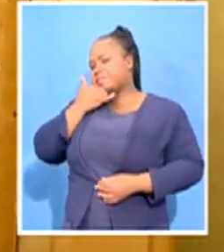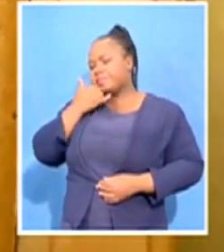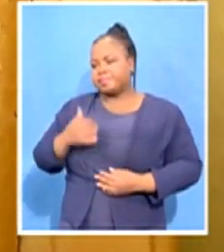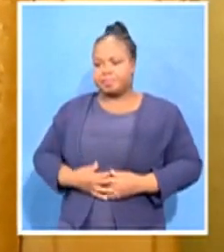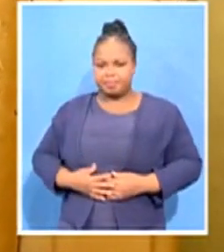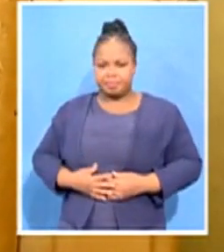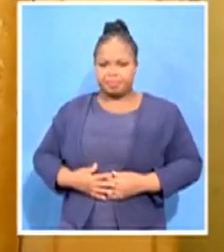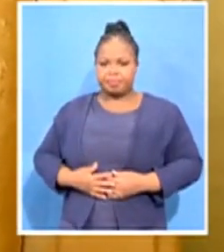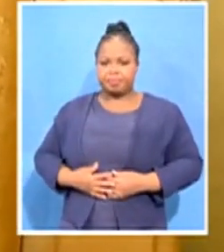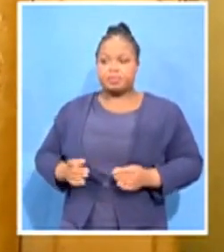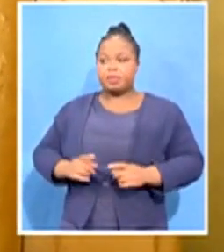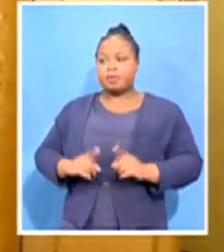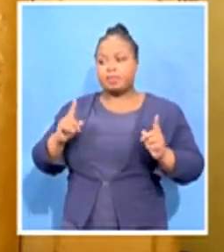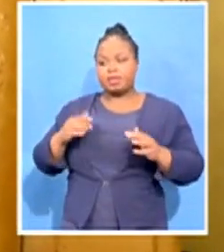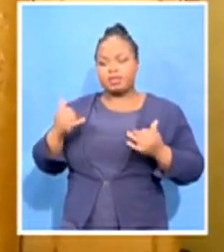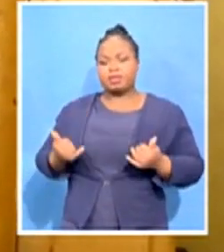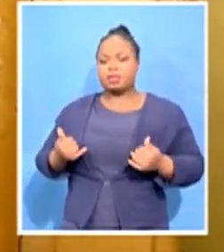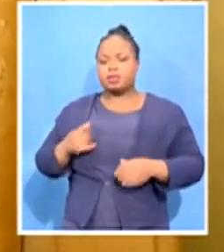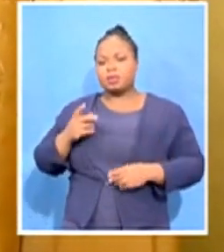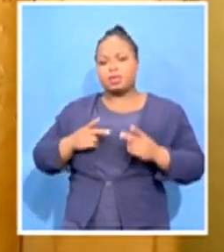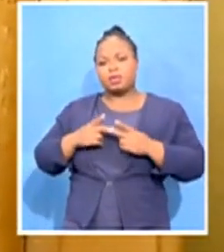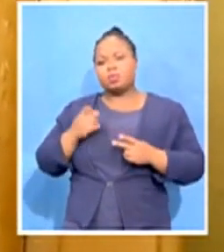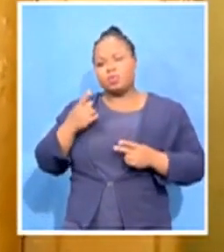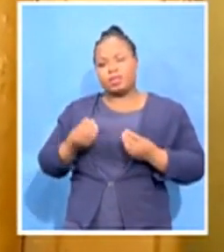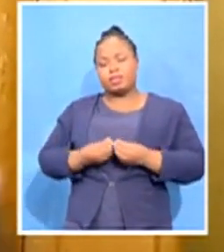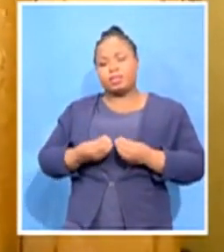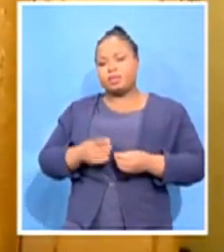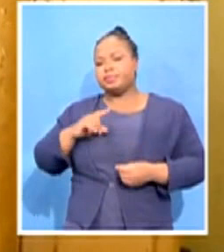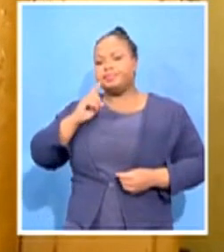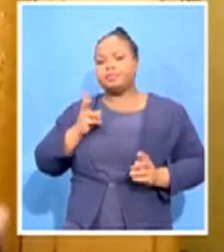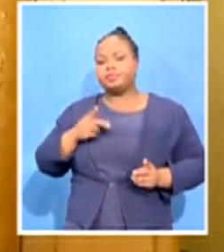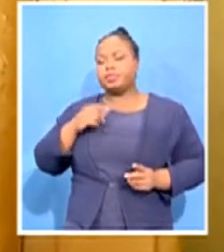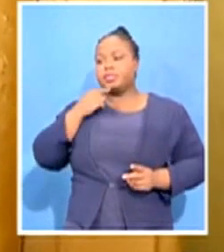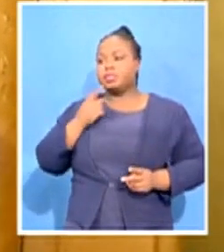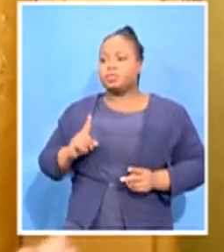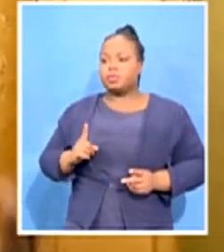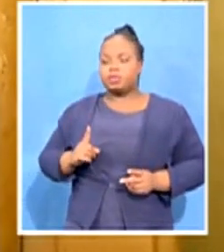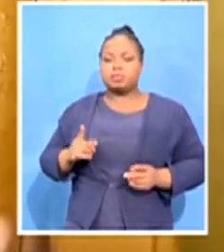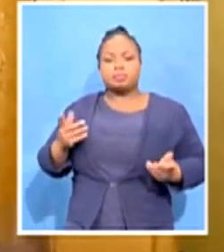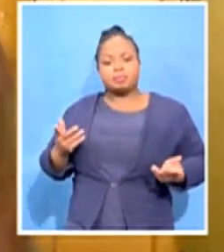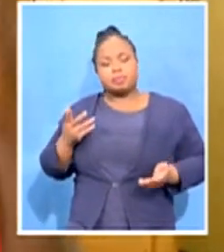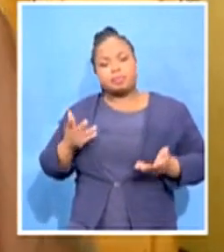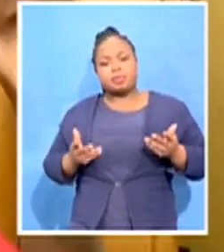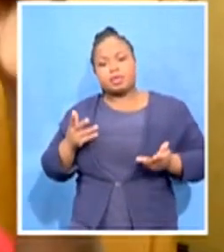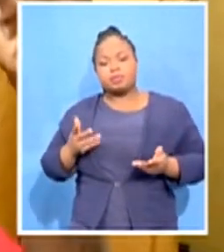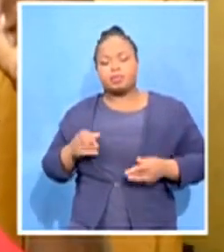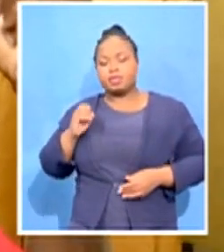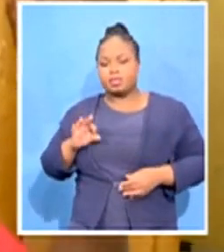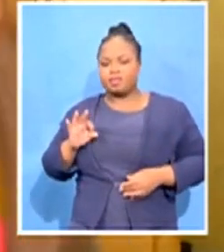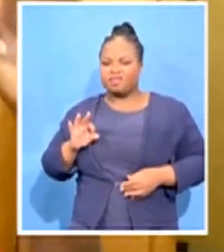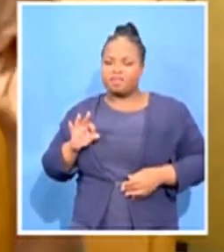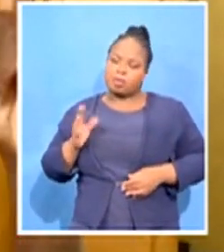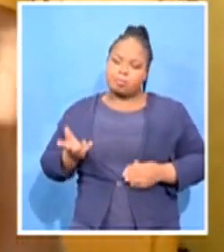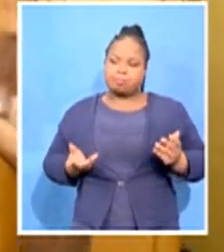who live under this,